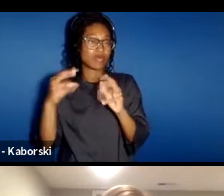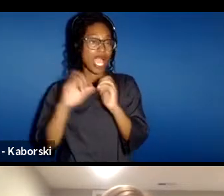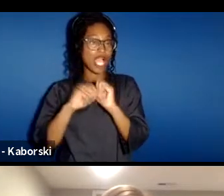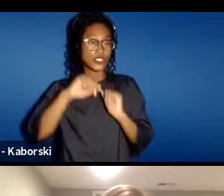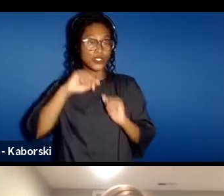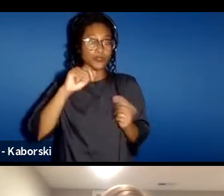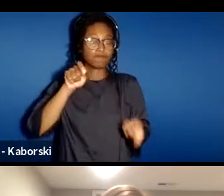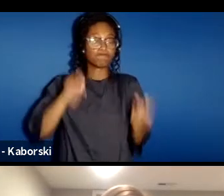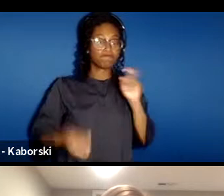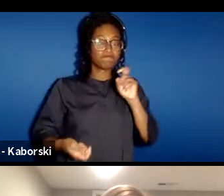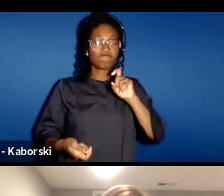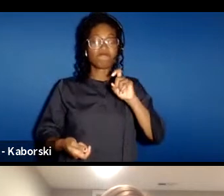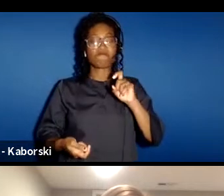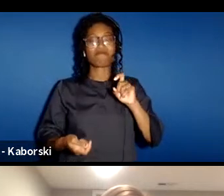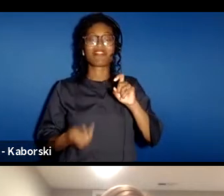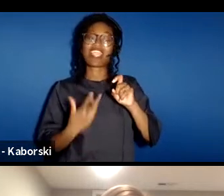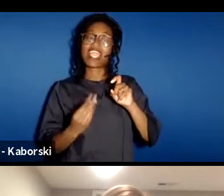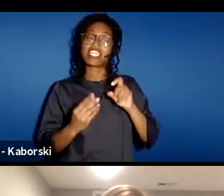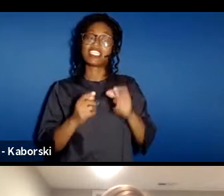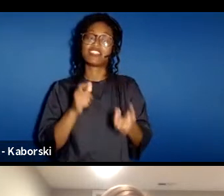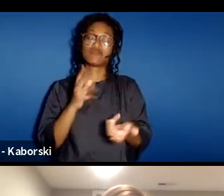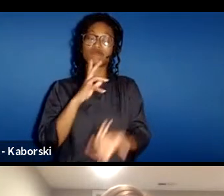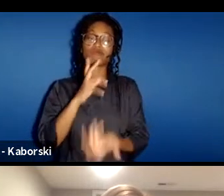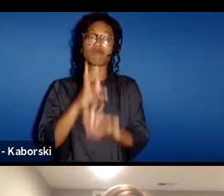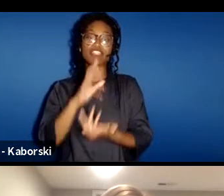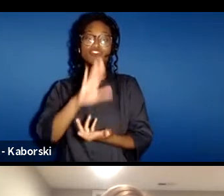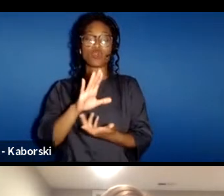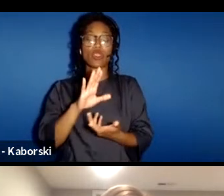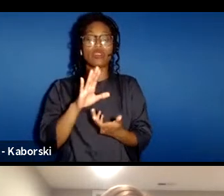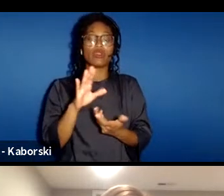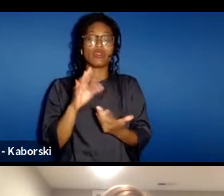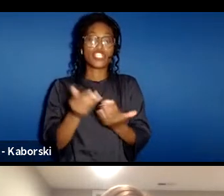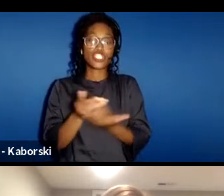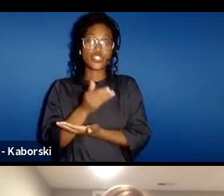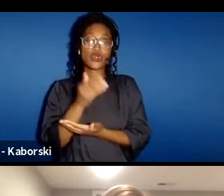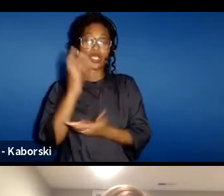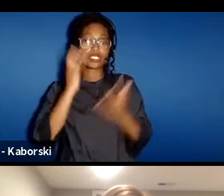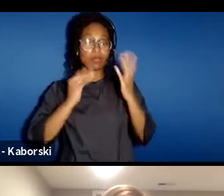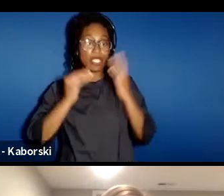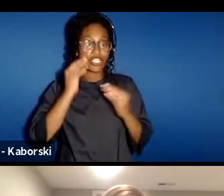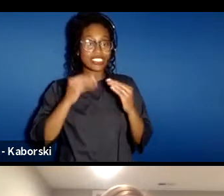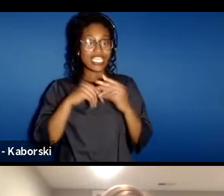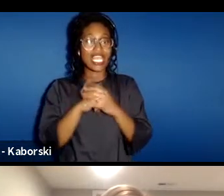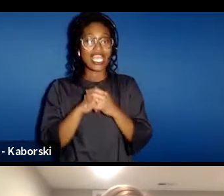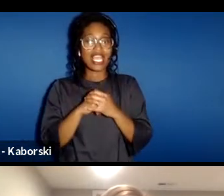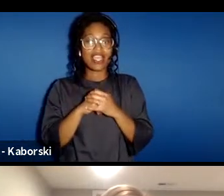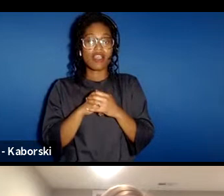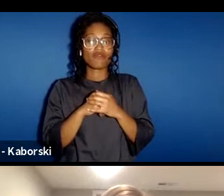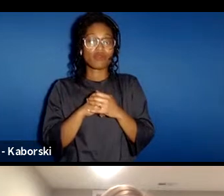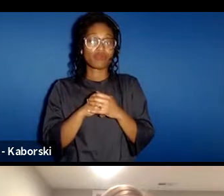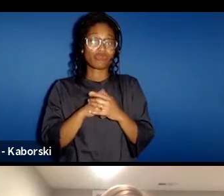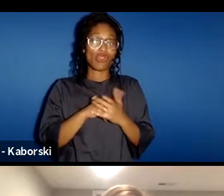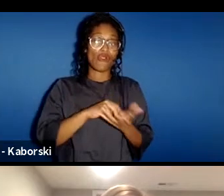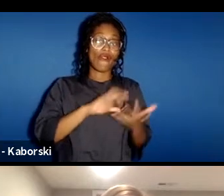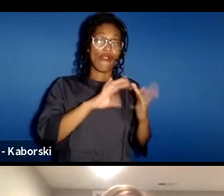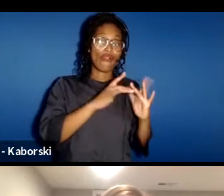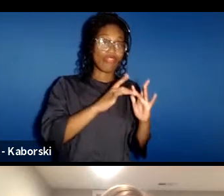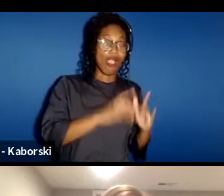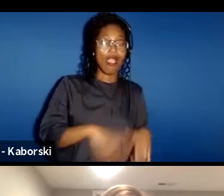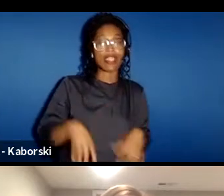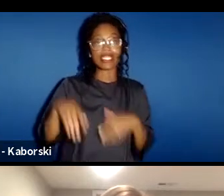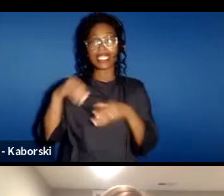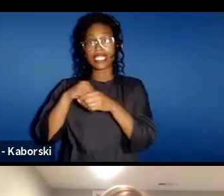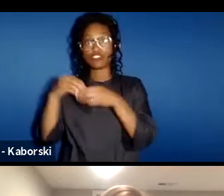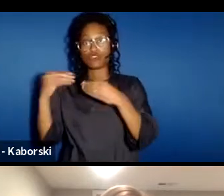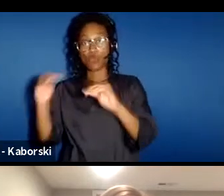how you're transitioning in-store experience to online, things of that nature.